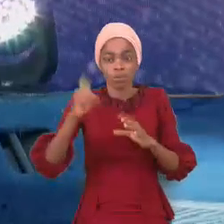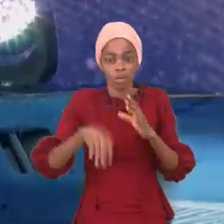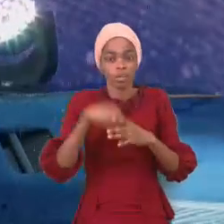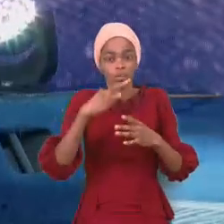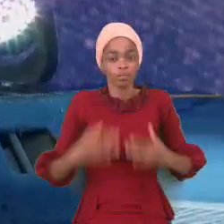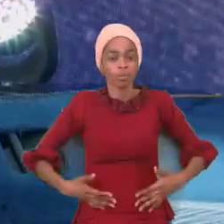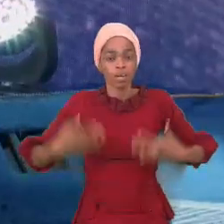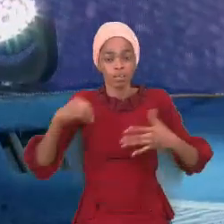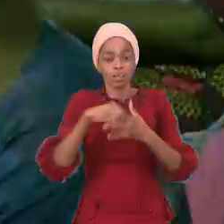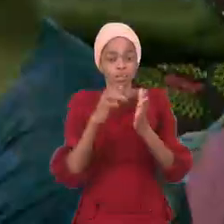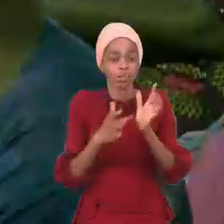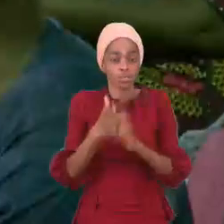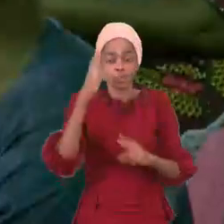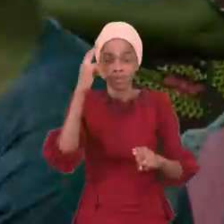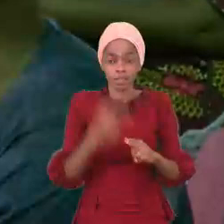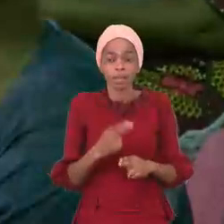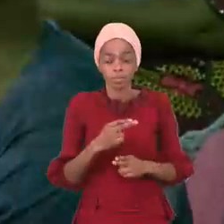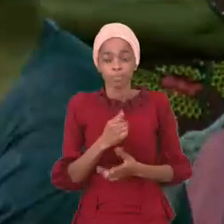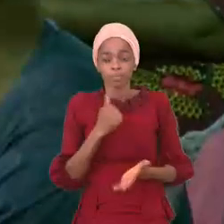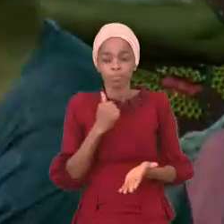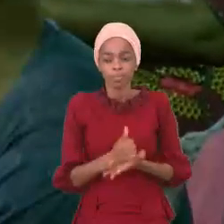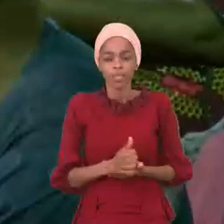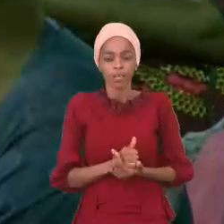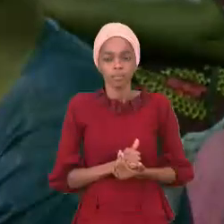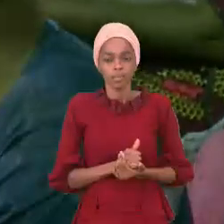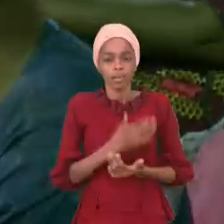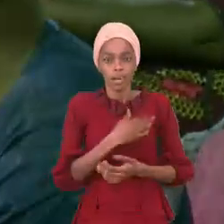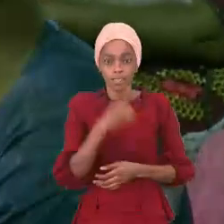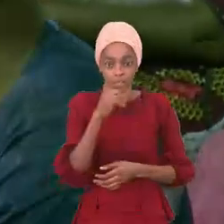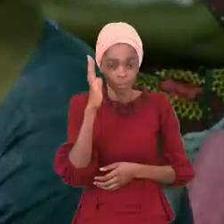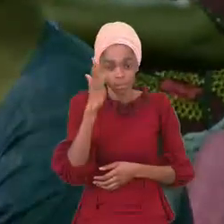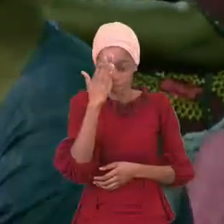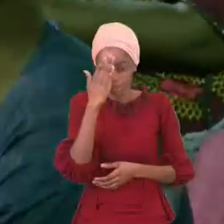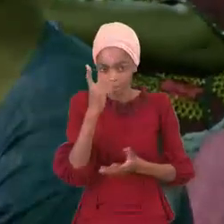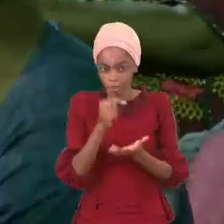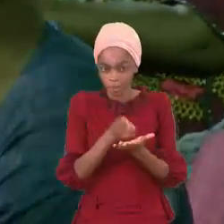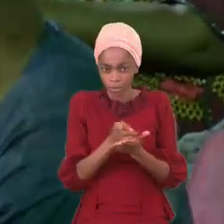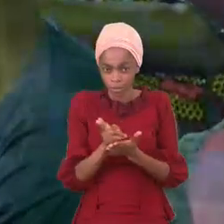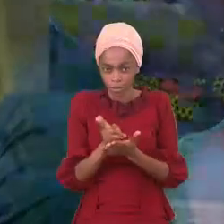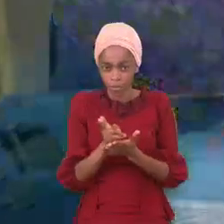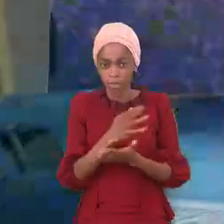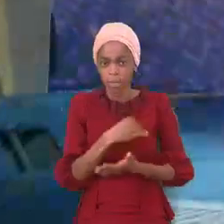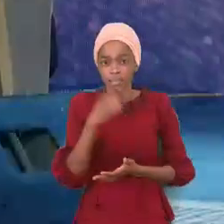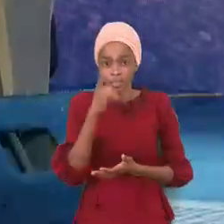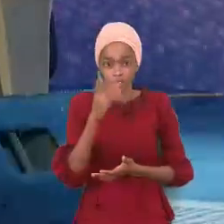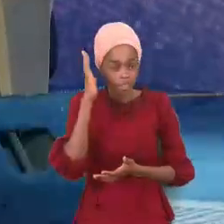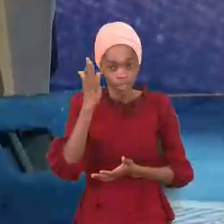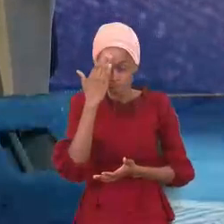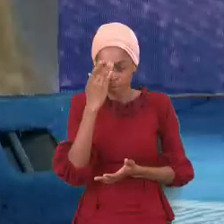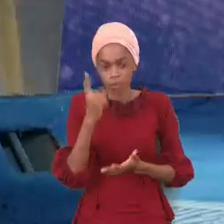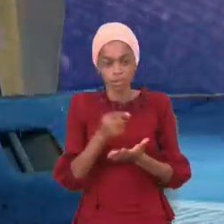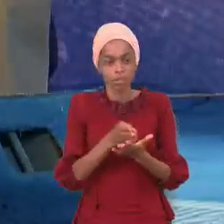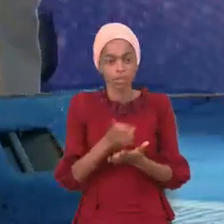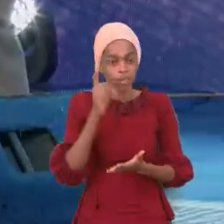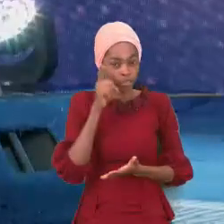in Jesus' name. And ye shall know the truth. And ye shall know the truth. And